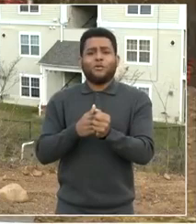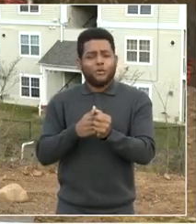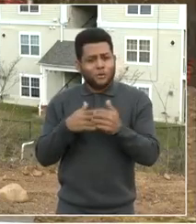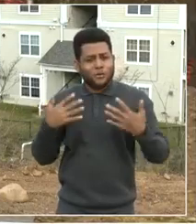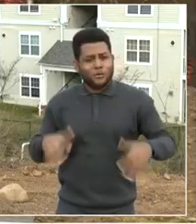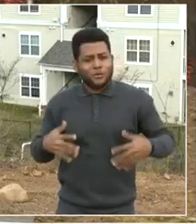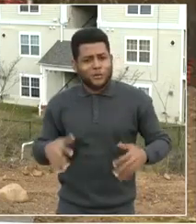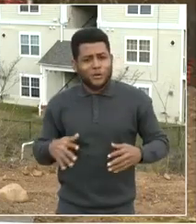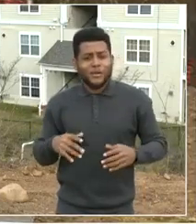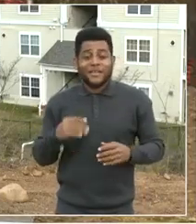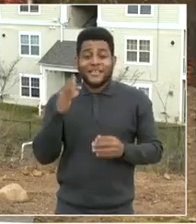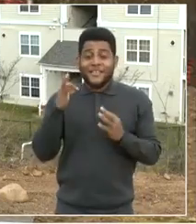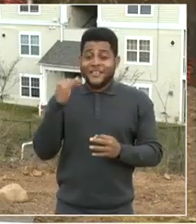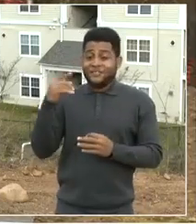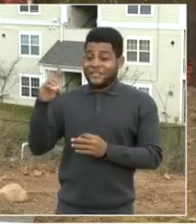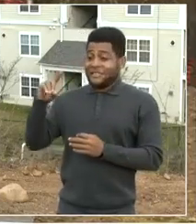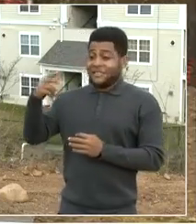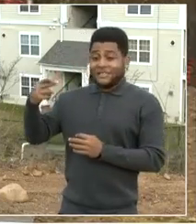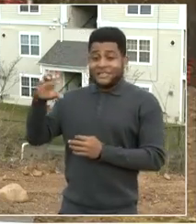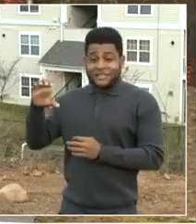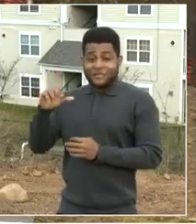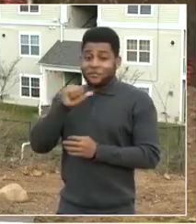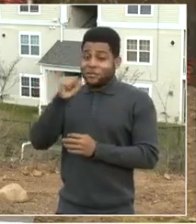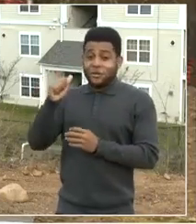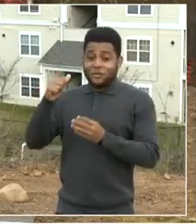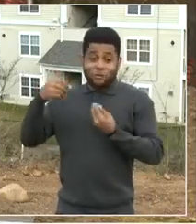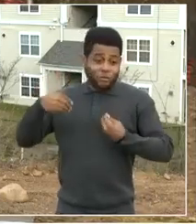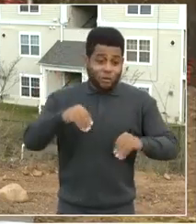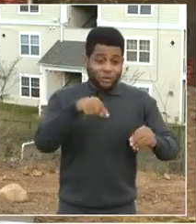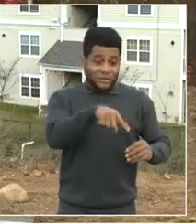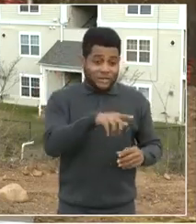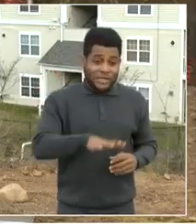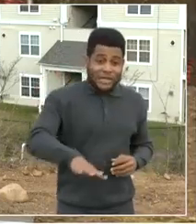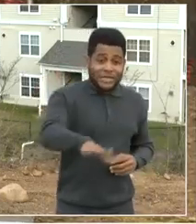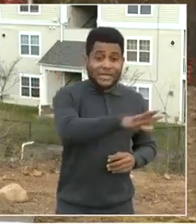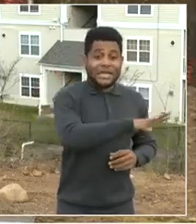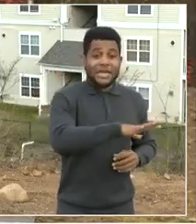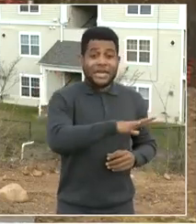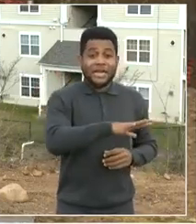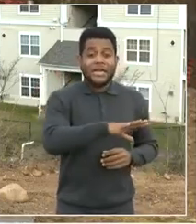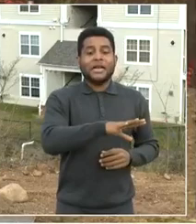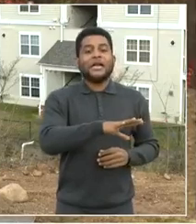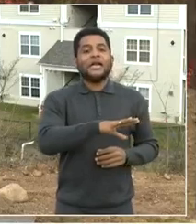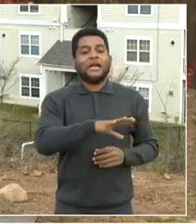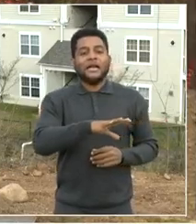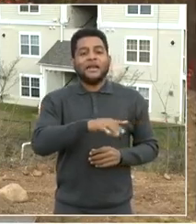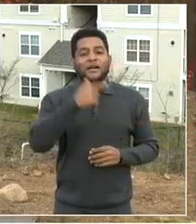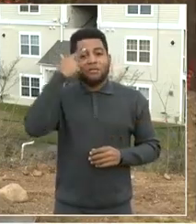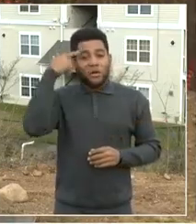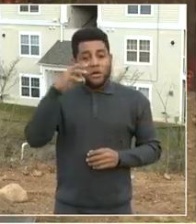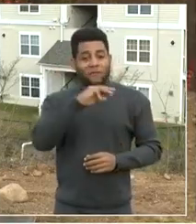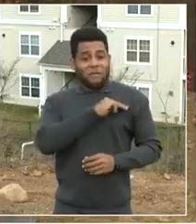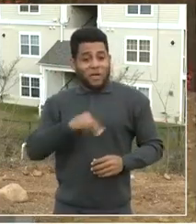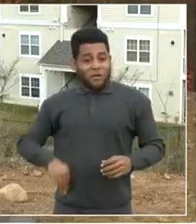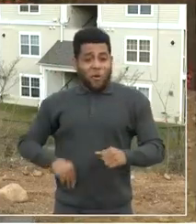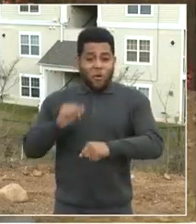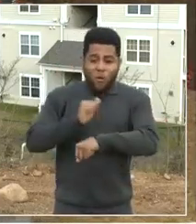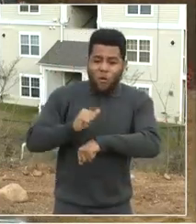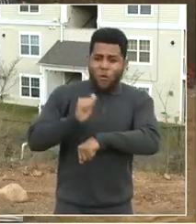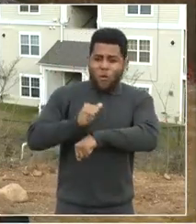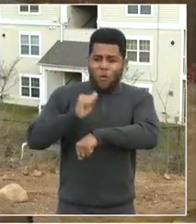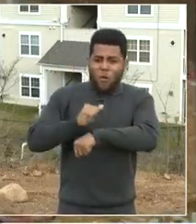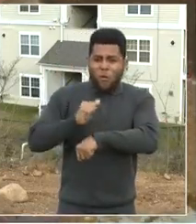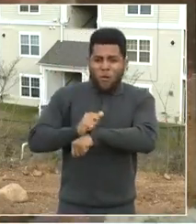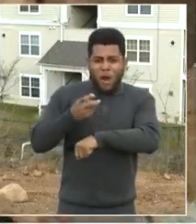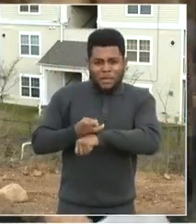us. So it's all your fault, Mayor Bowser. And on that note, I will turn it over to the